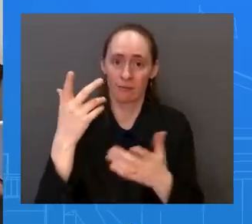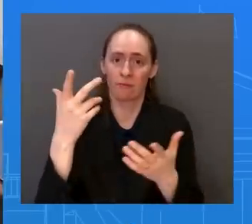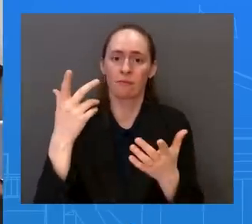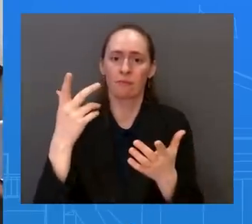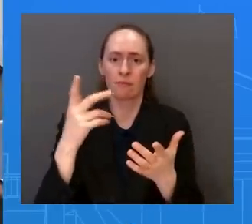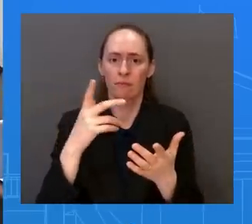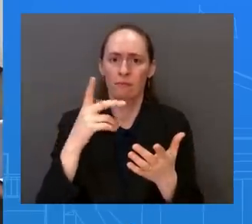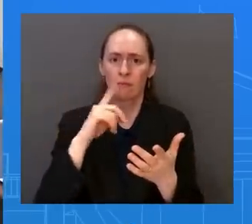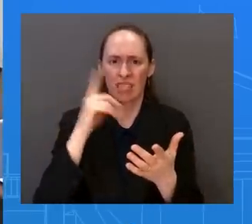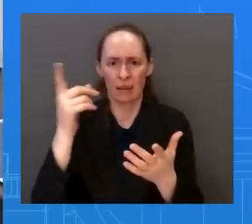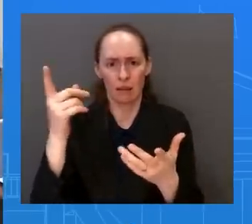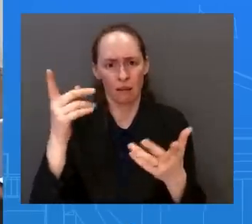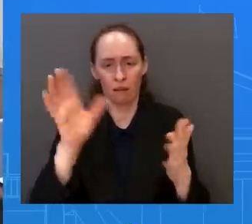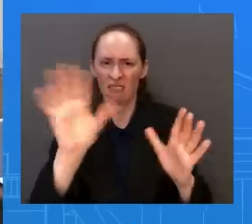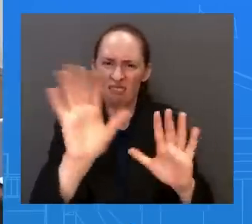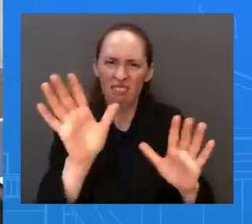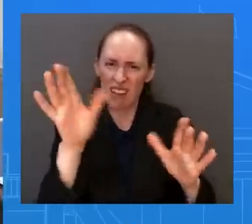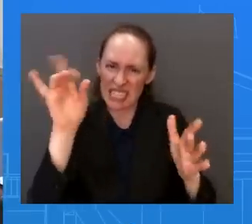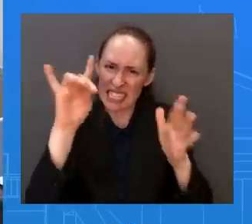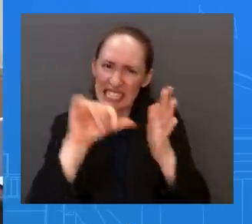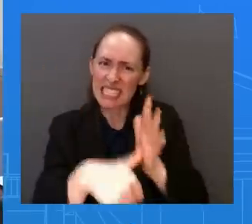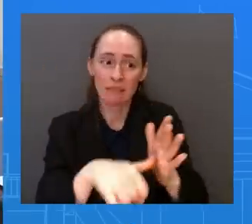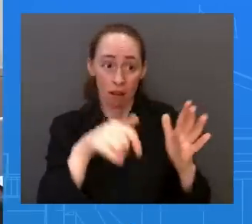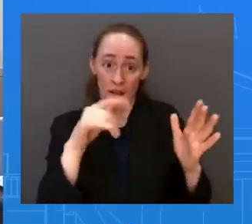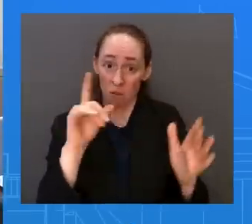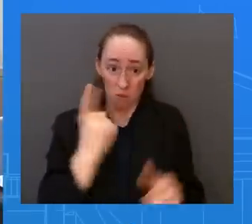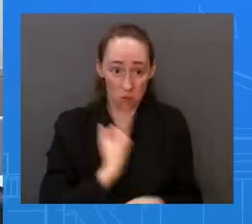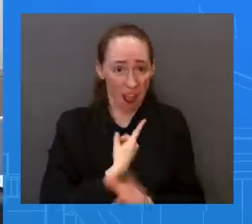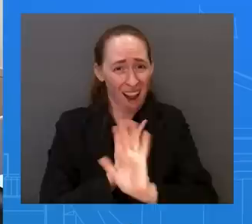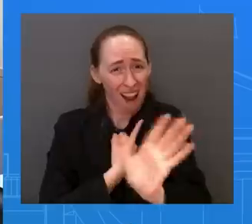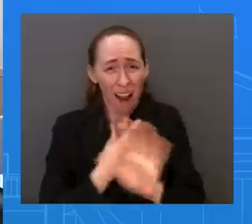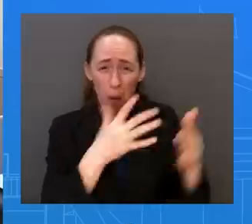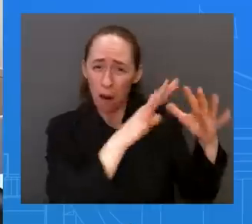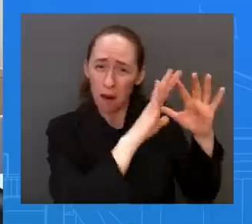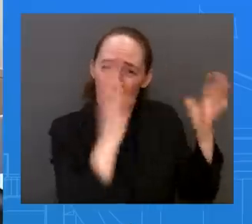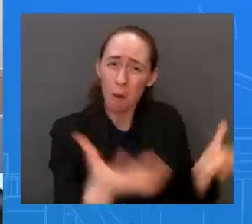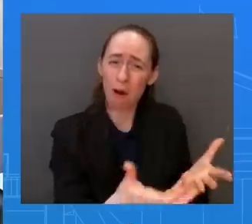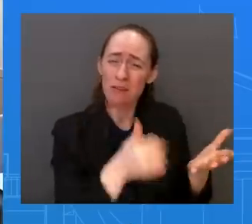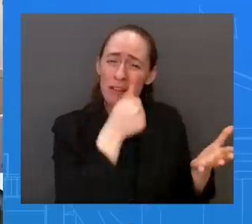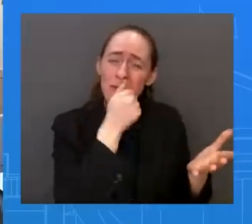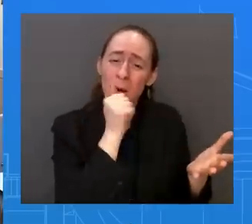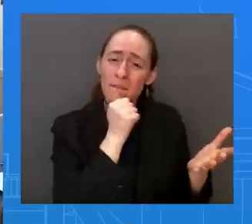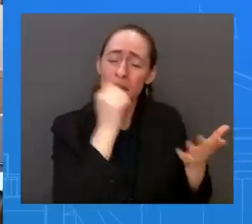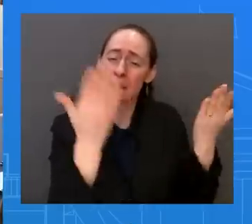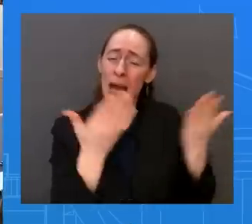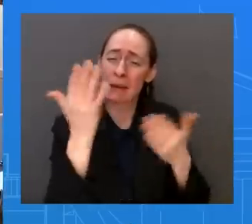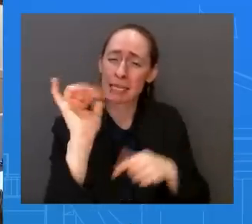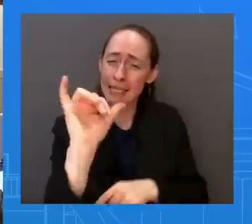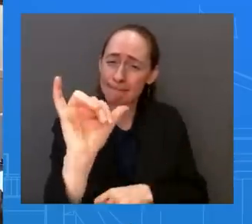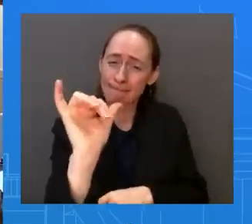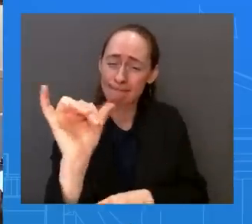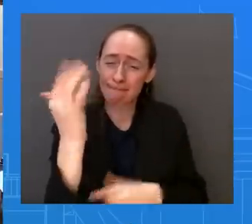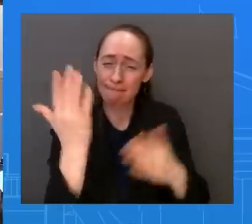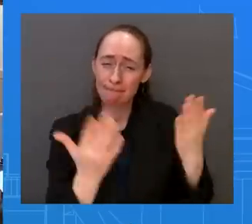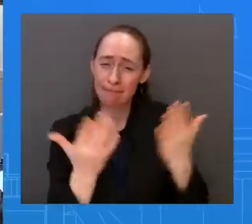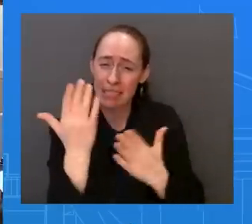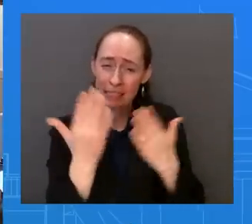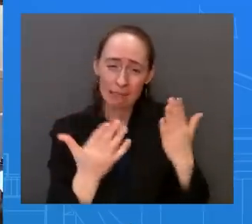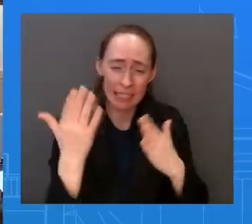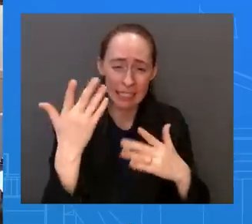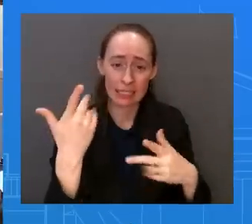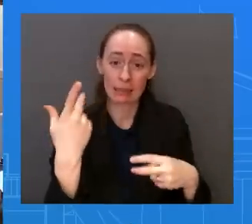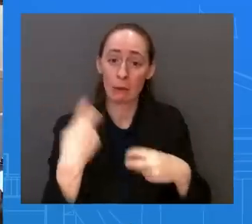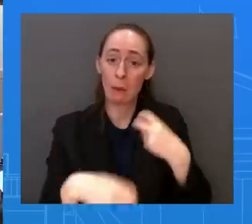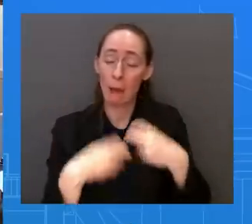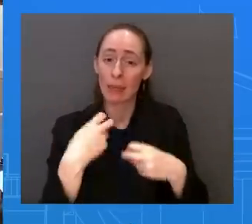gap somewhere in how the White House views inflation when so many Americans feel it on a daily